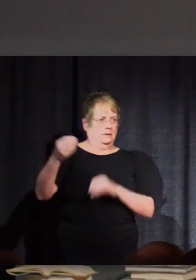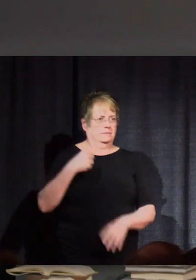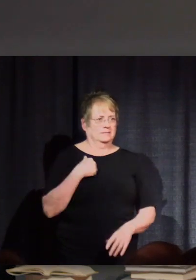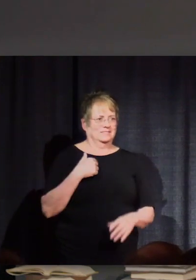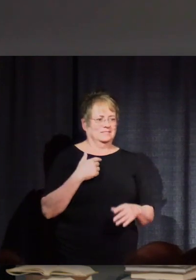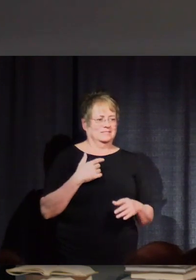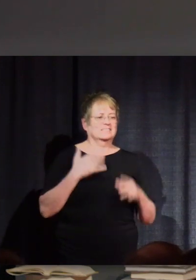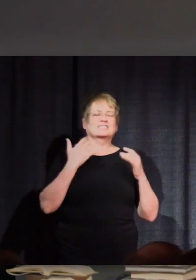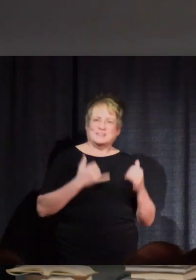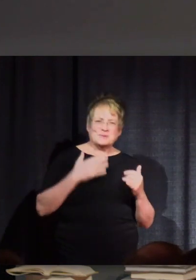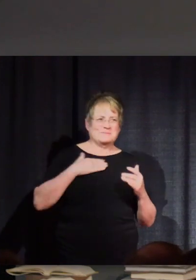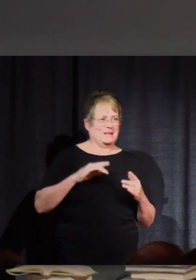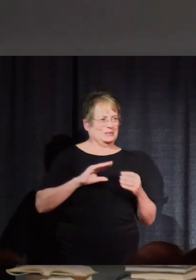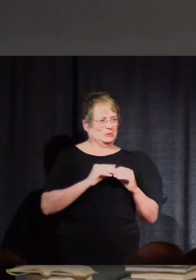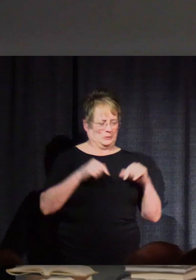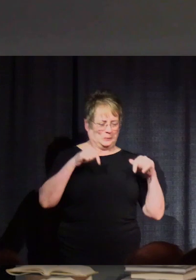takes us to the beginning of this story.